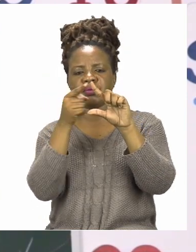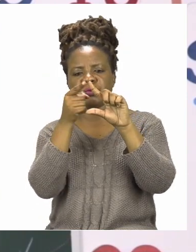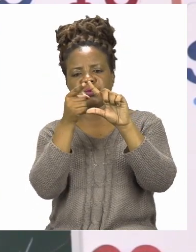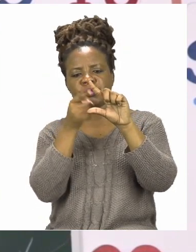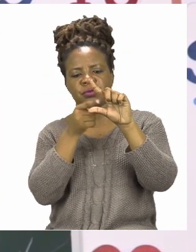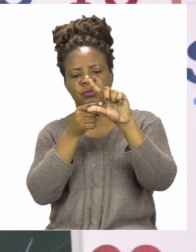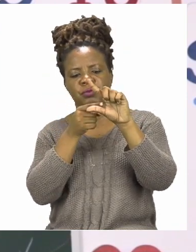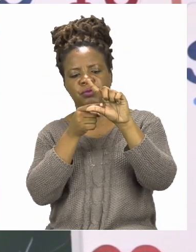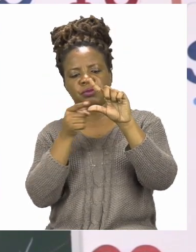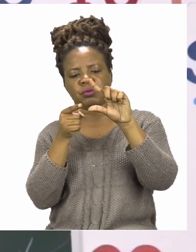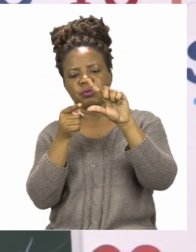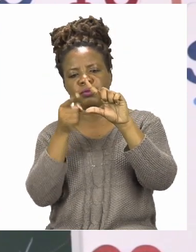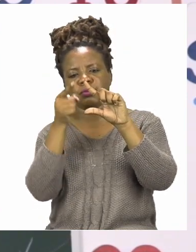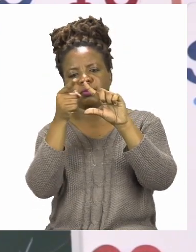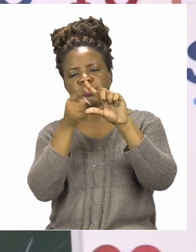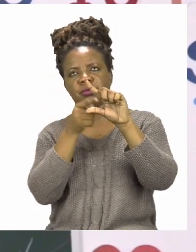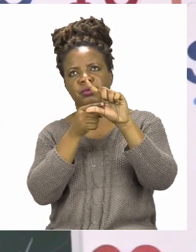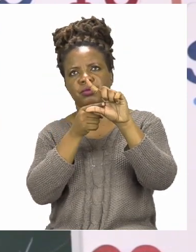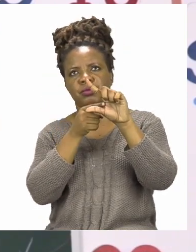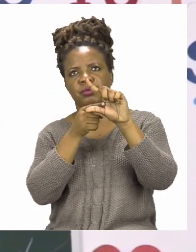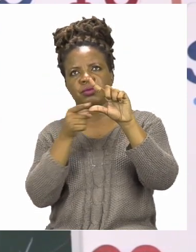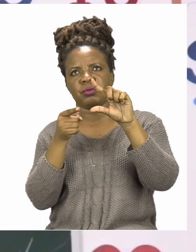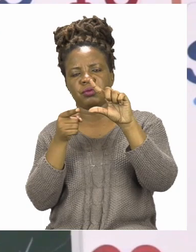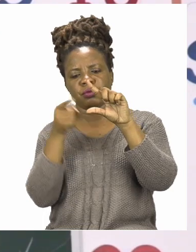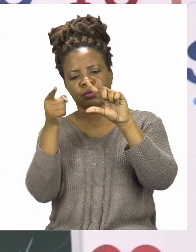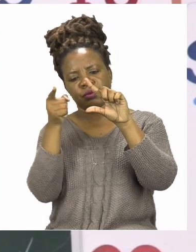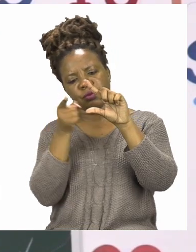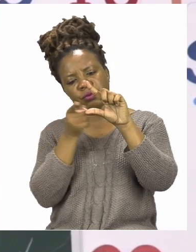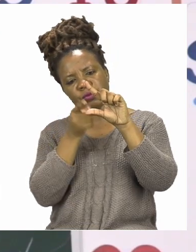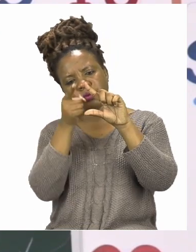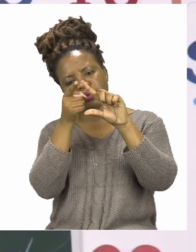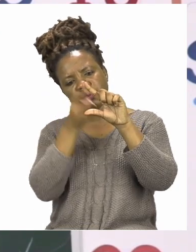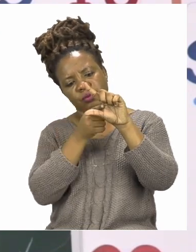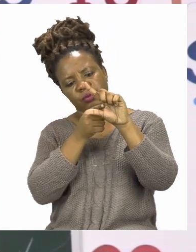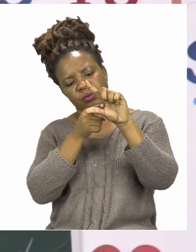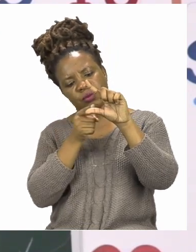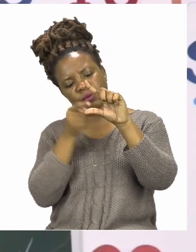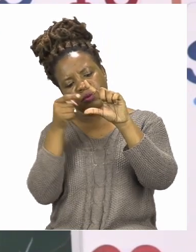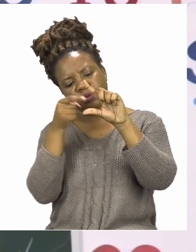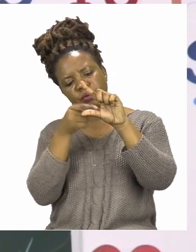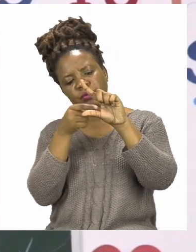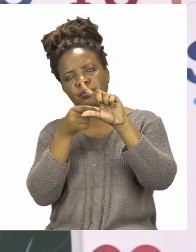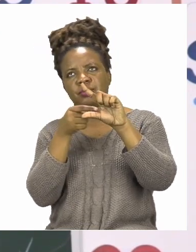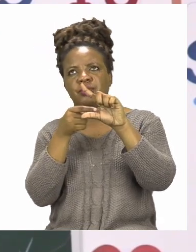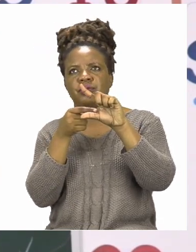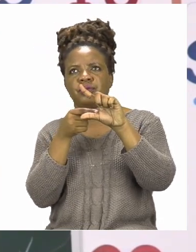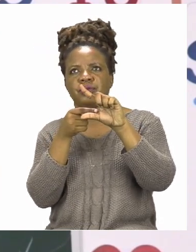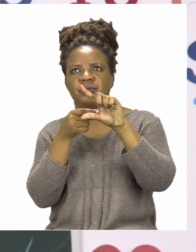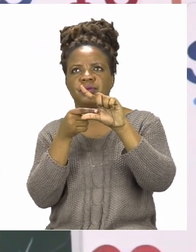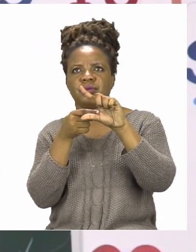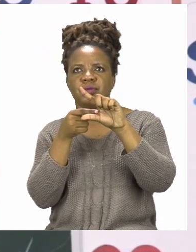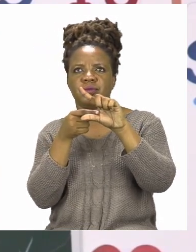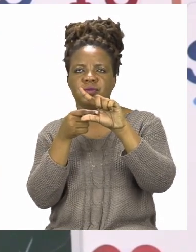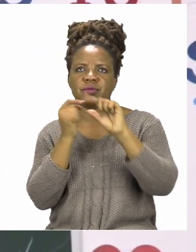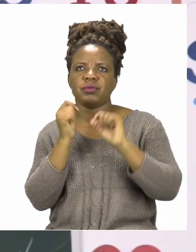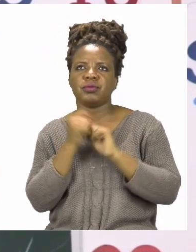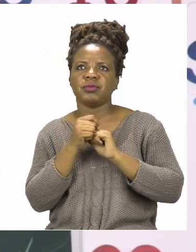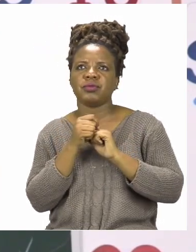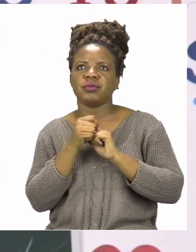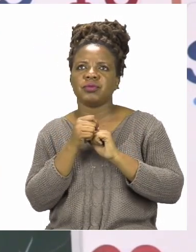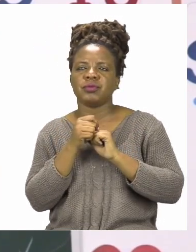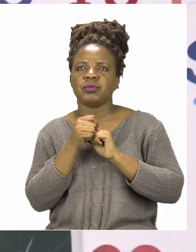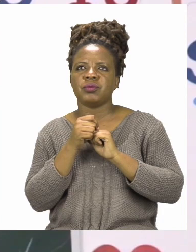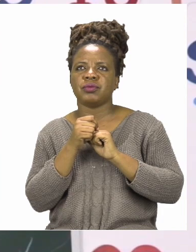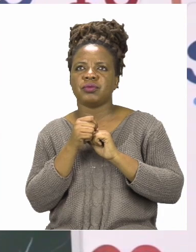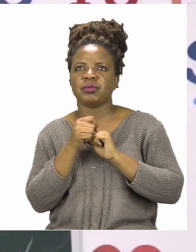tell that if two lines meet, they make a corner or a point. Where they make a corner or a point, just